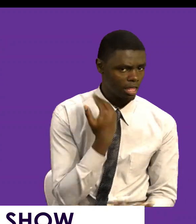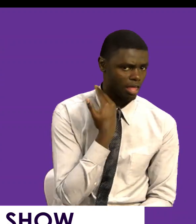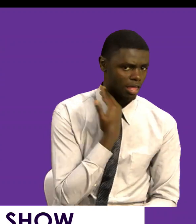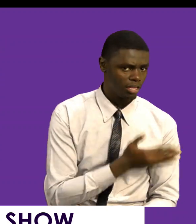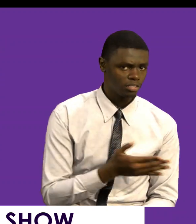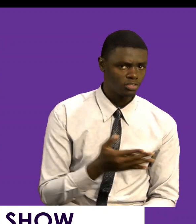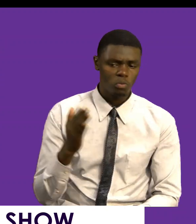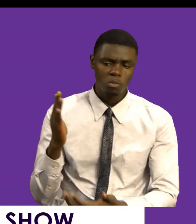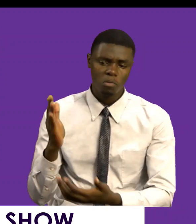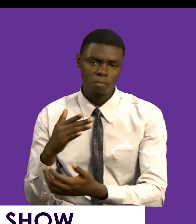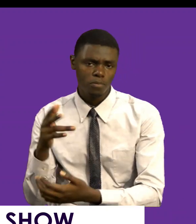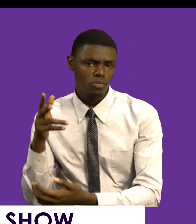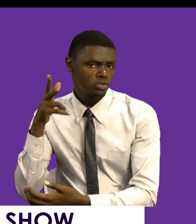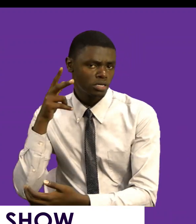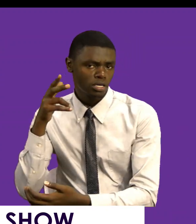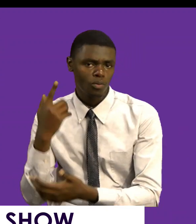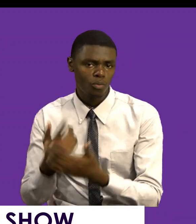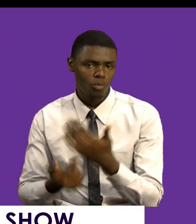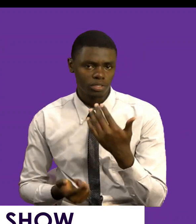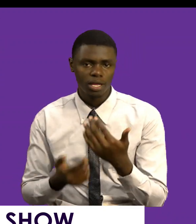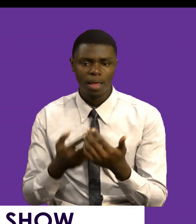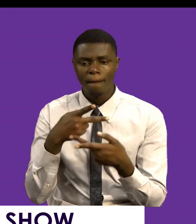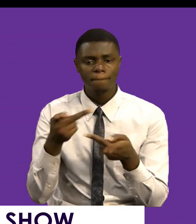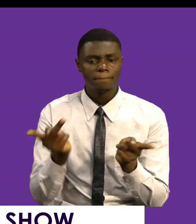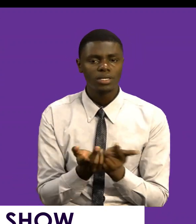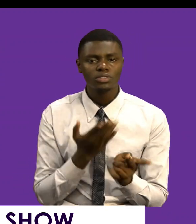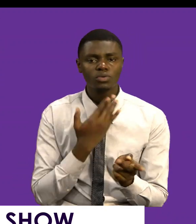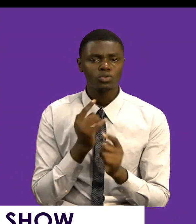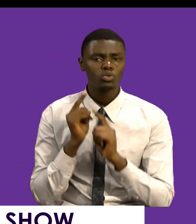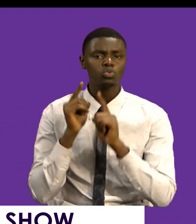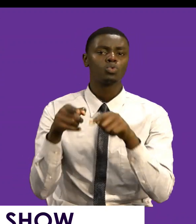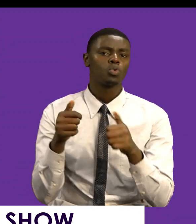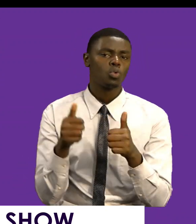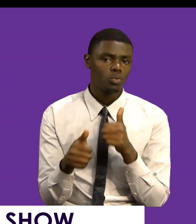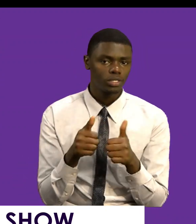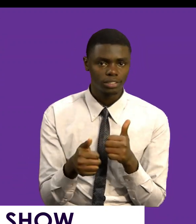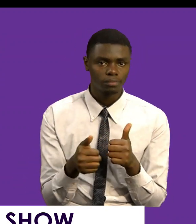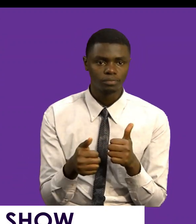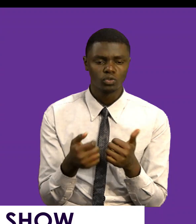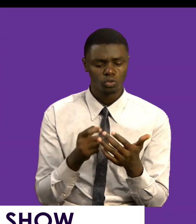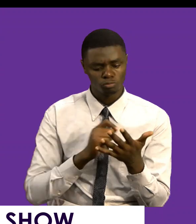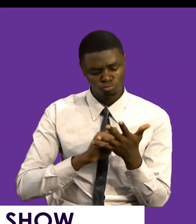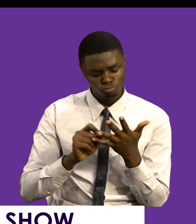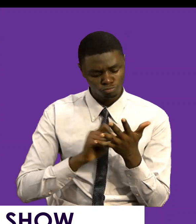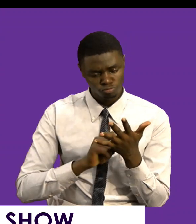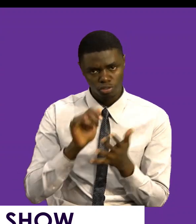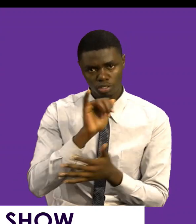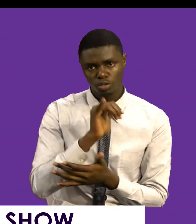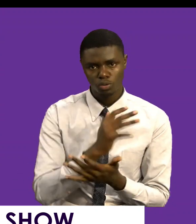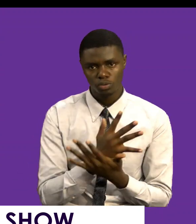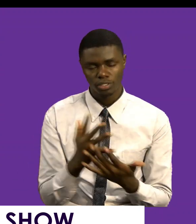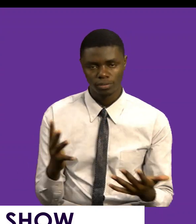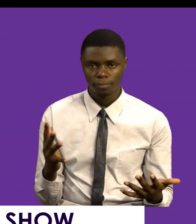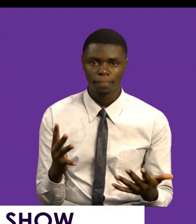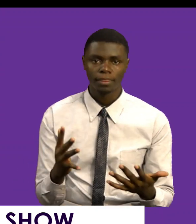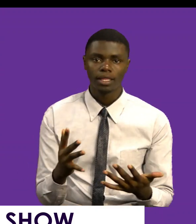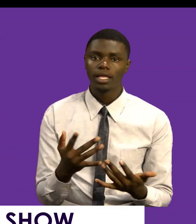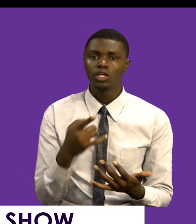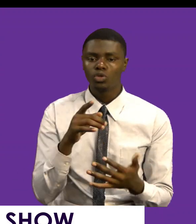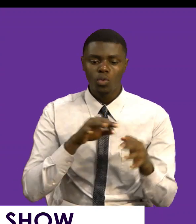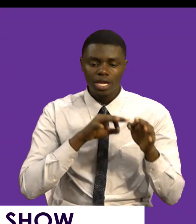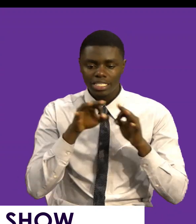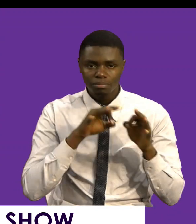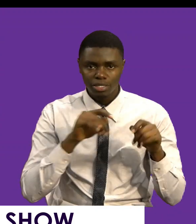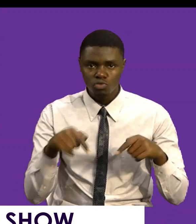to listen to? What are the places that you like to go to? Take stock of those things. How do you